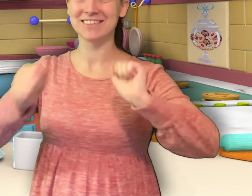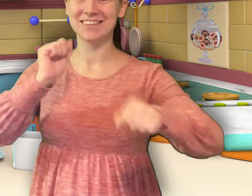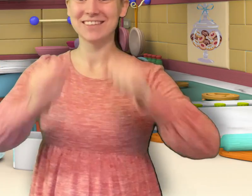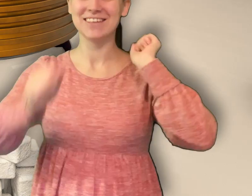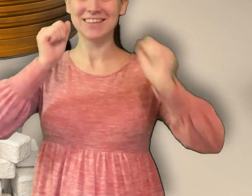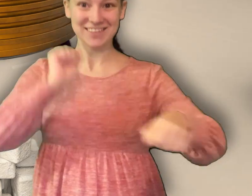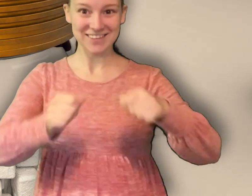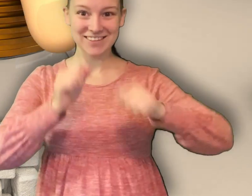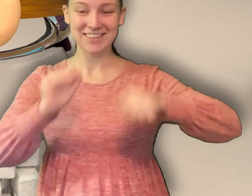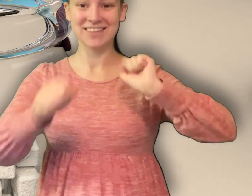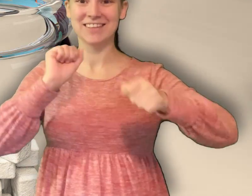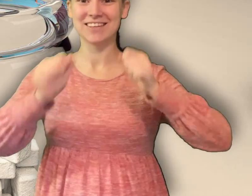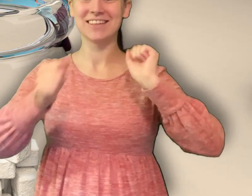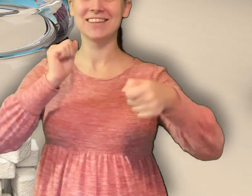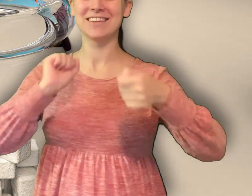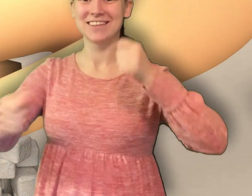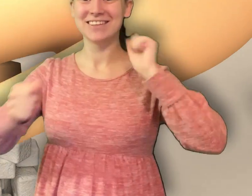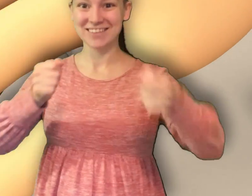hahaa